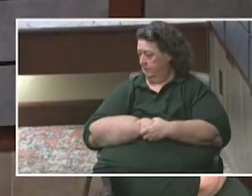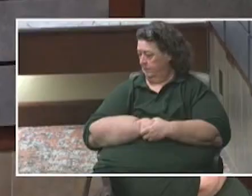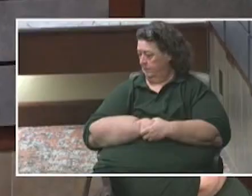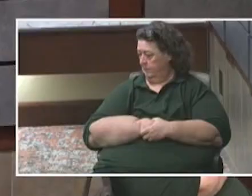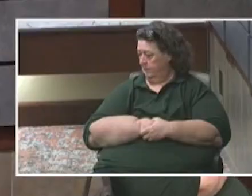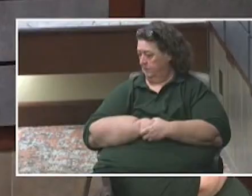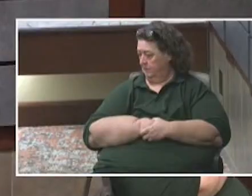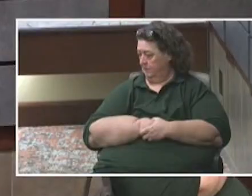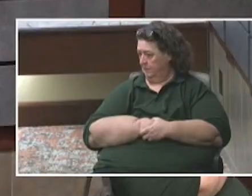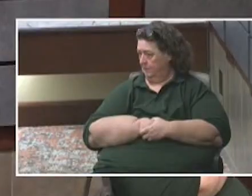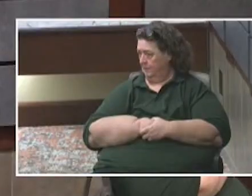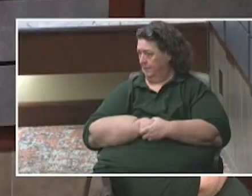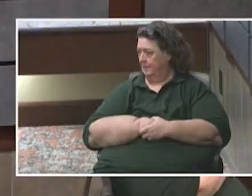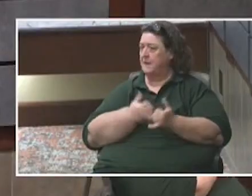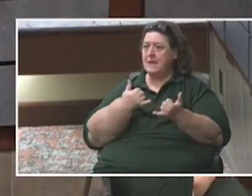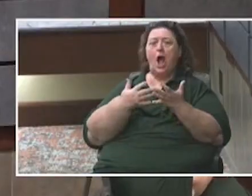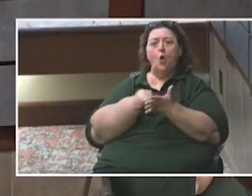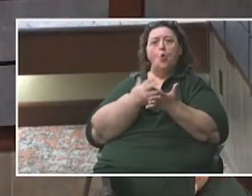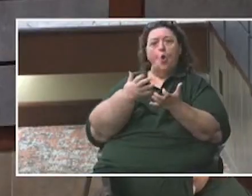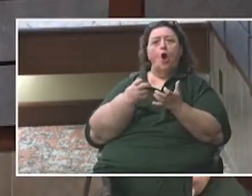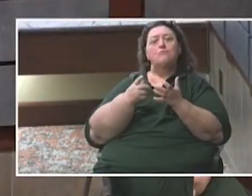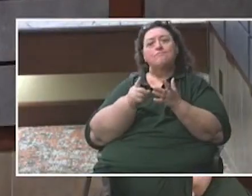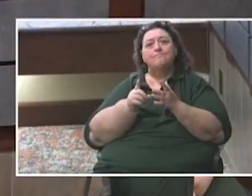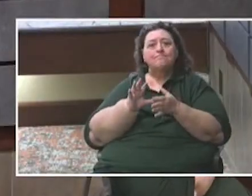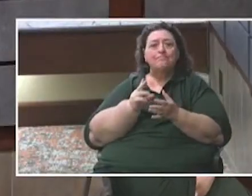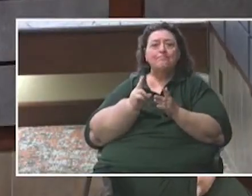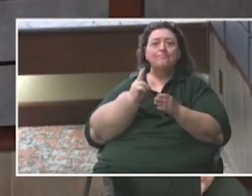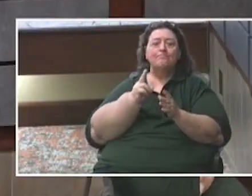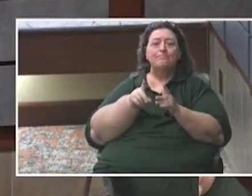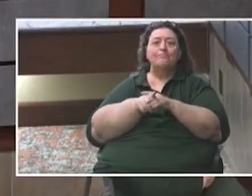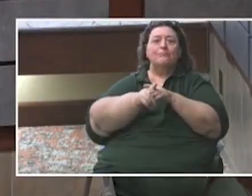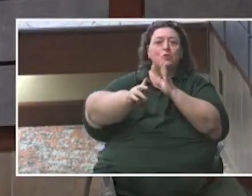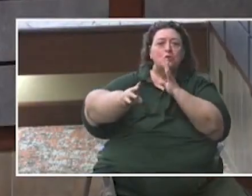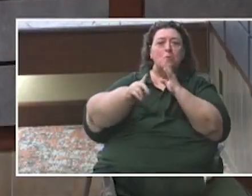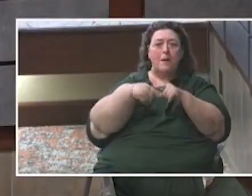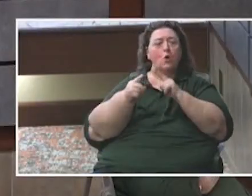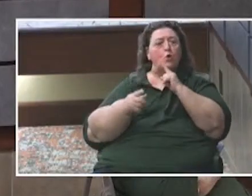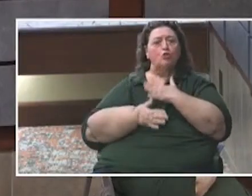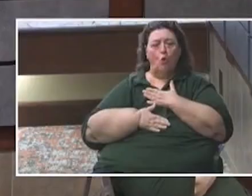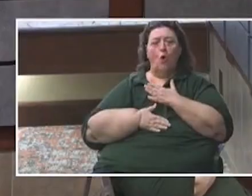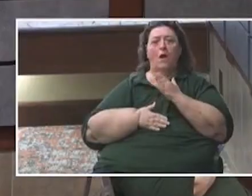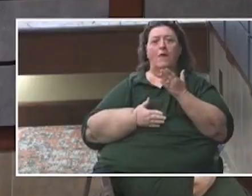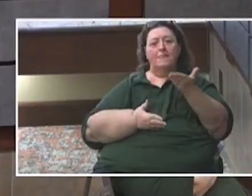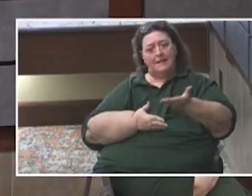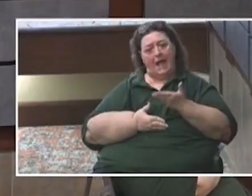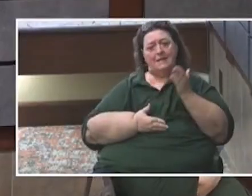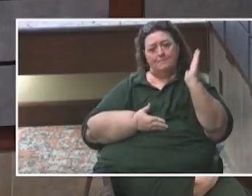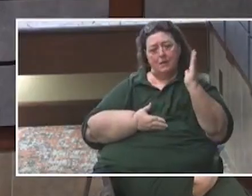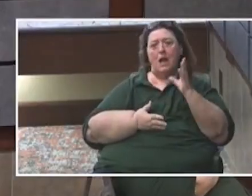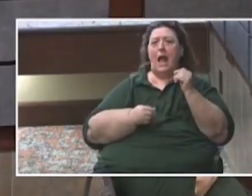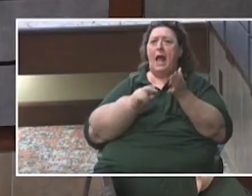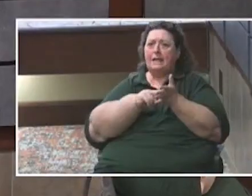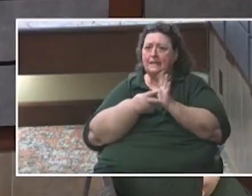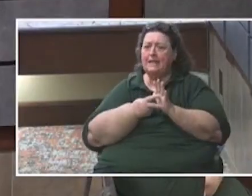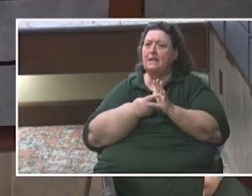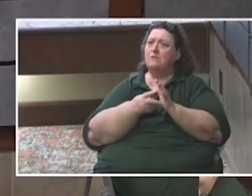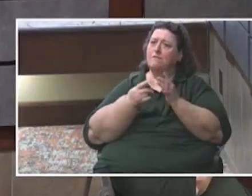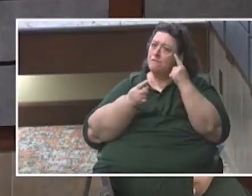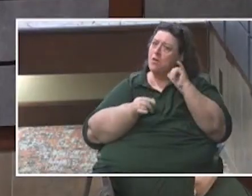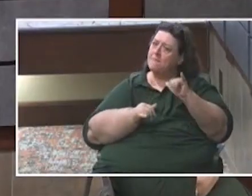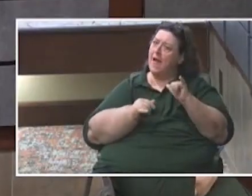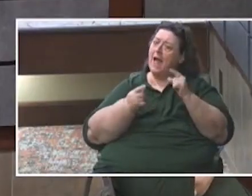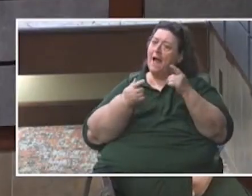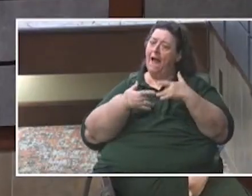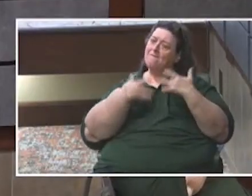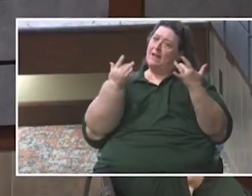City Manager Holt, I'll just pop in to say, really enjoyed the guest speaker and the intentionality of this event.